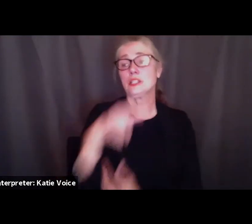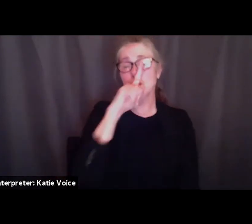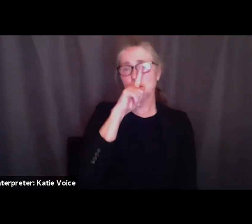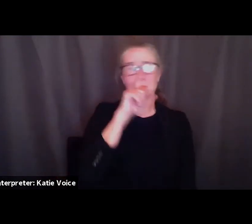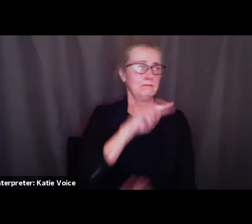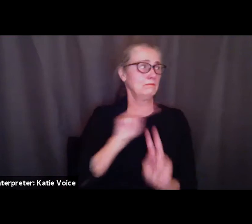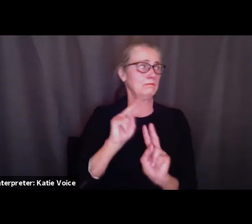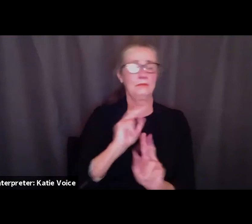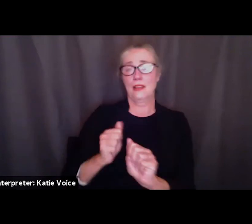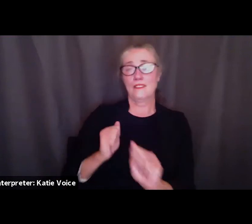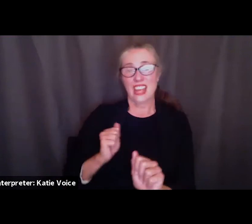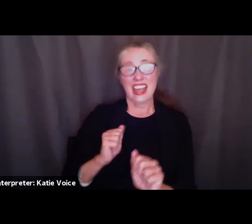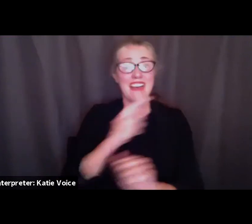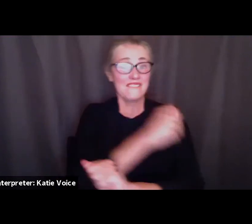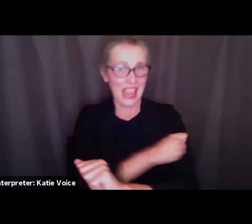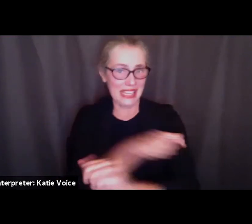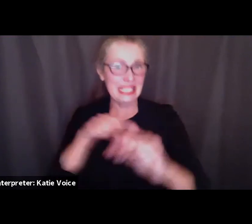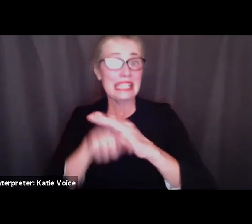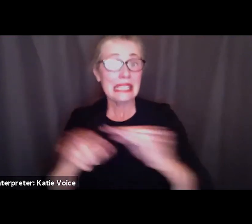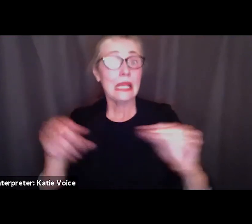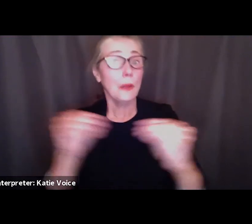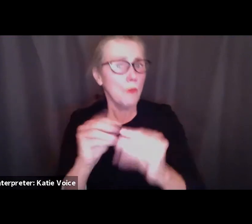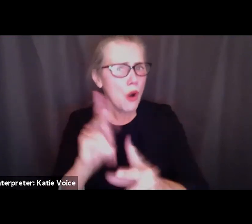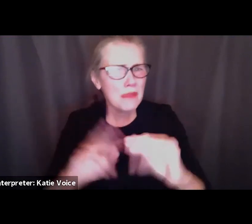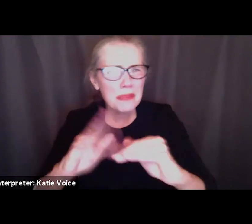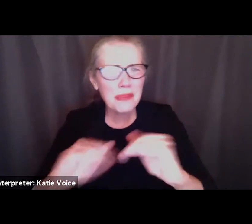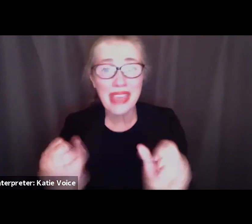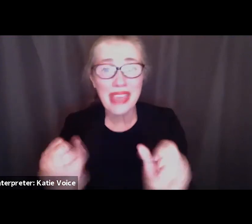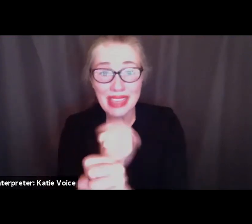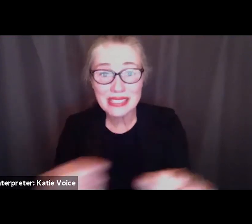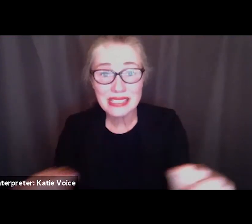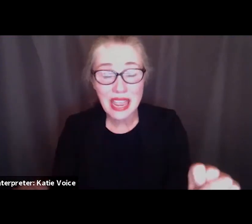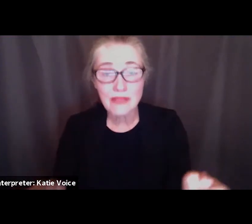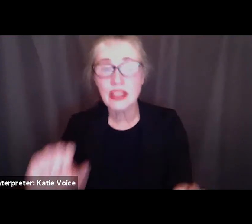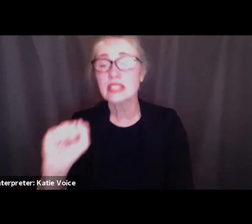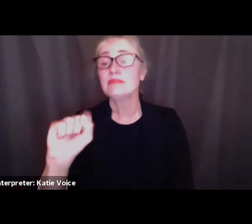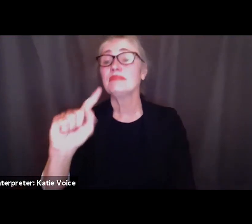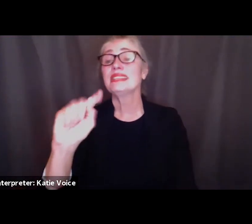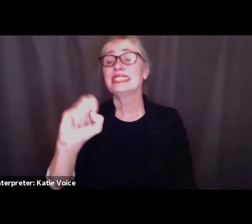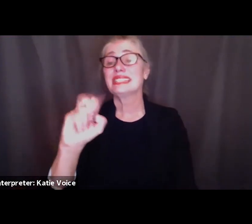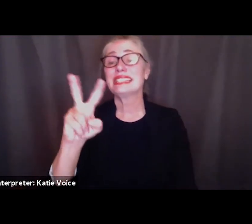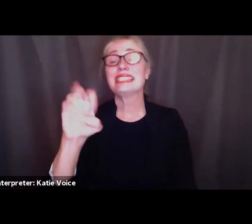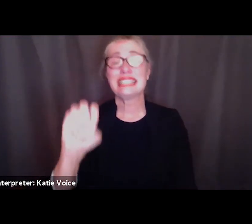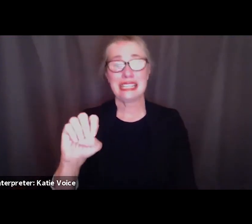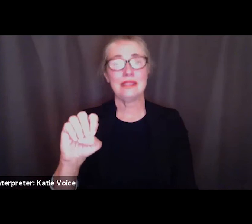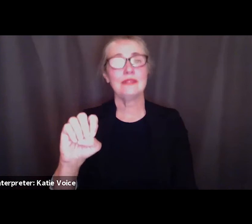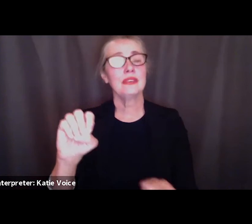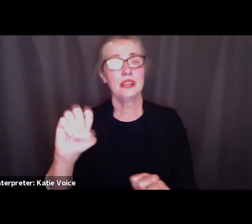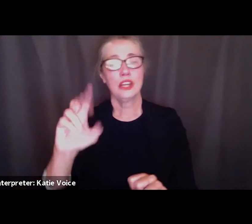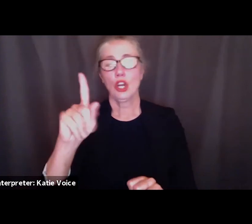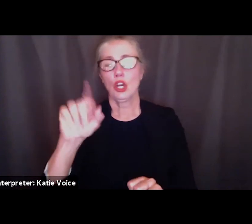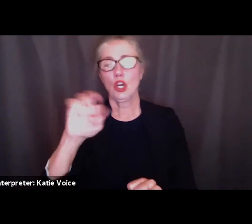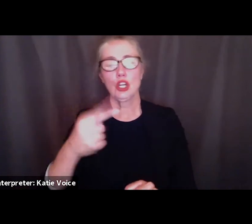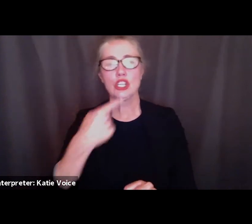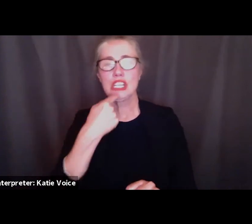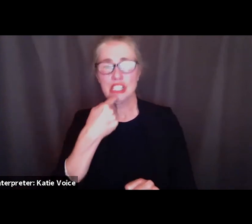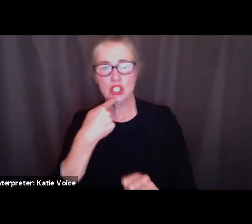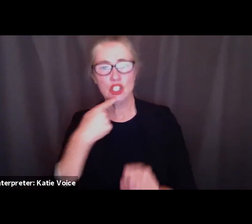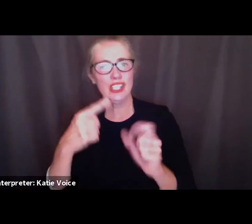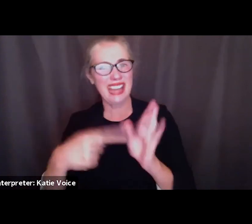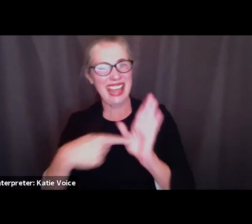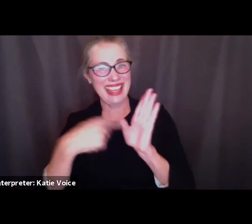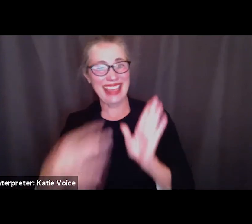vaccines kill more people than they save. Steve Kirsch went on to show that expert analysis of Pfizer trial and